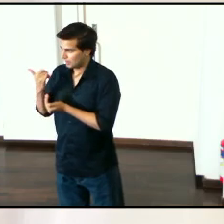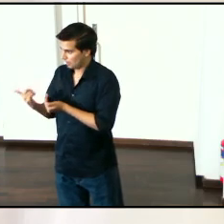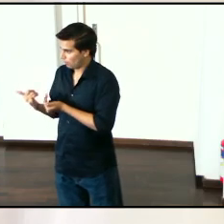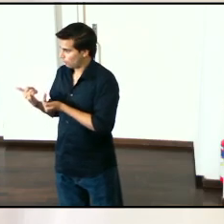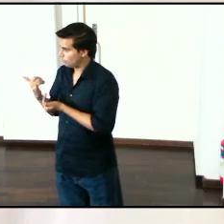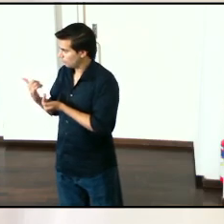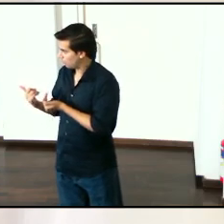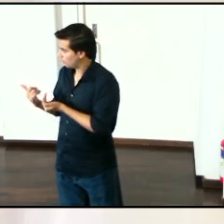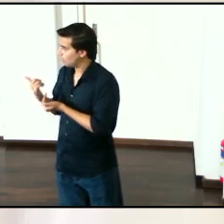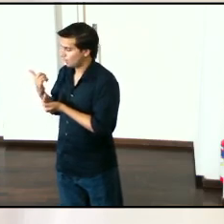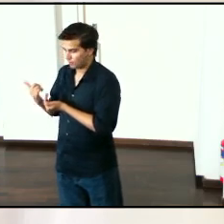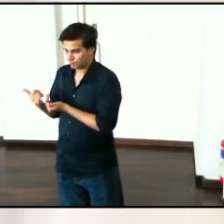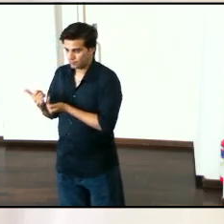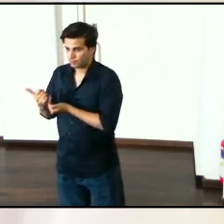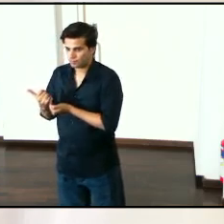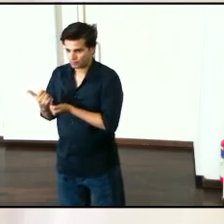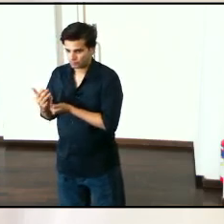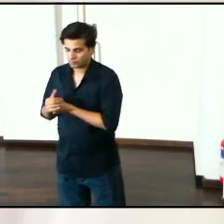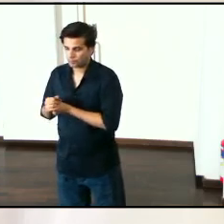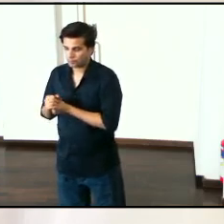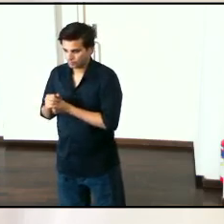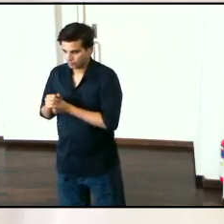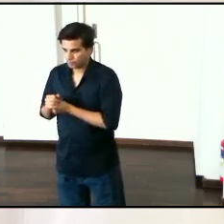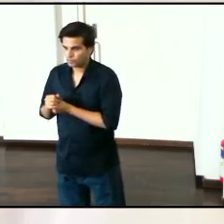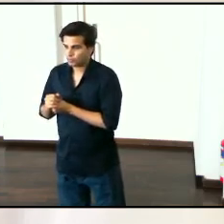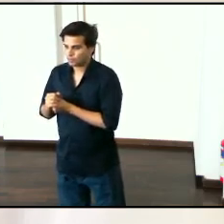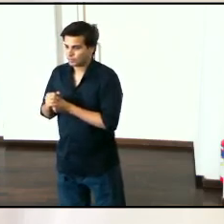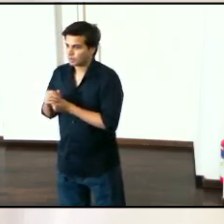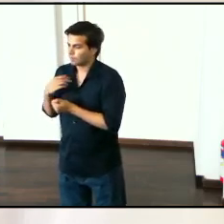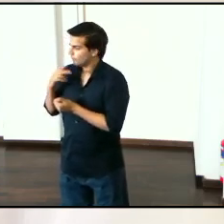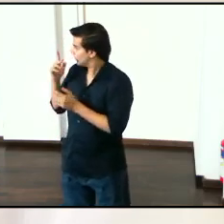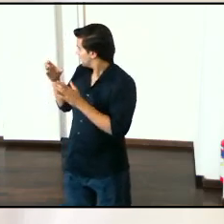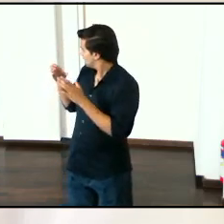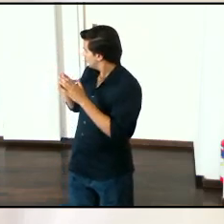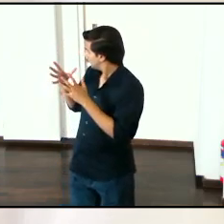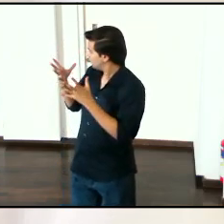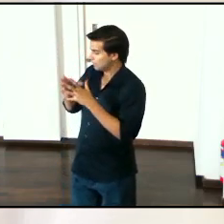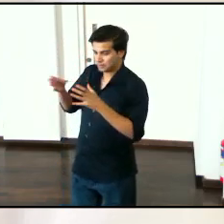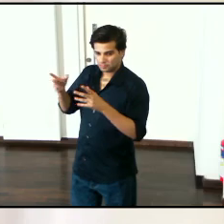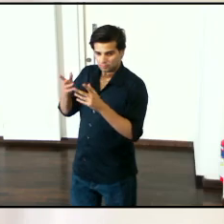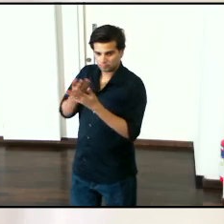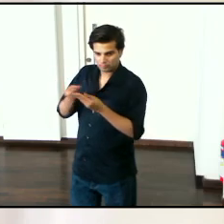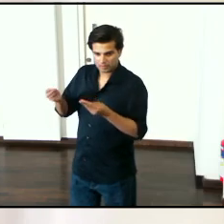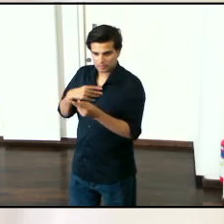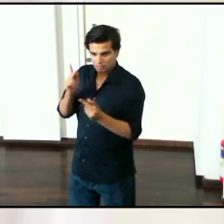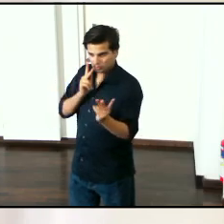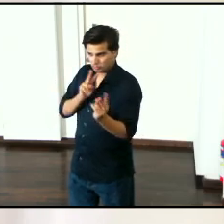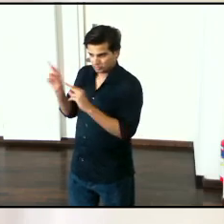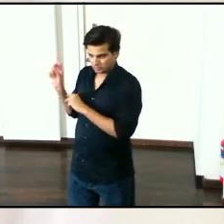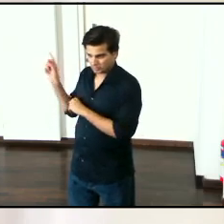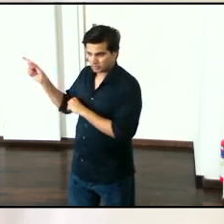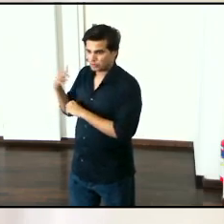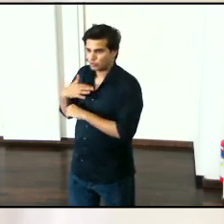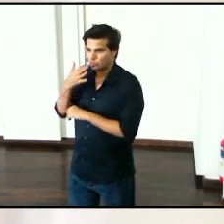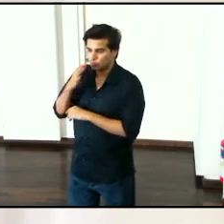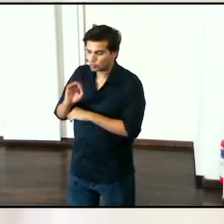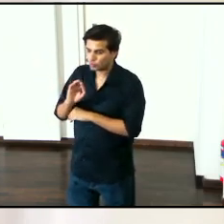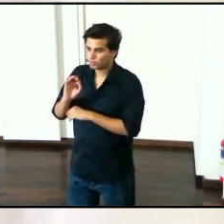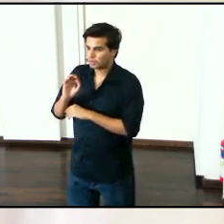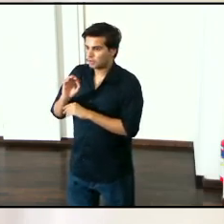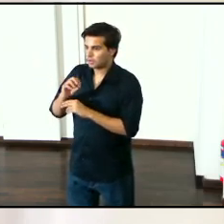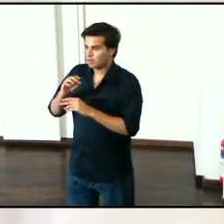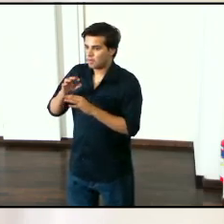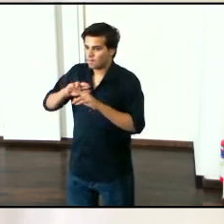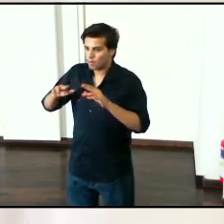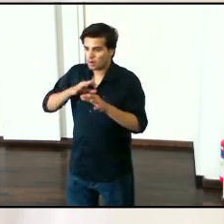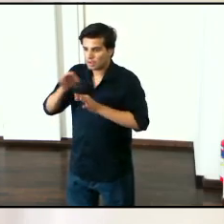it's important that when you look at this collection, I cannot emphasize this